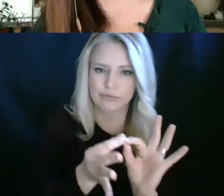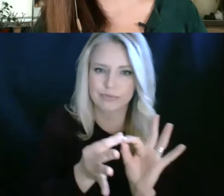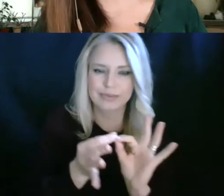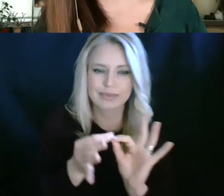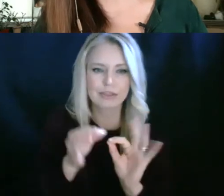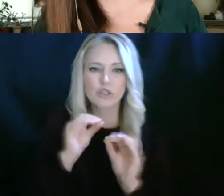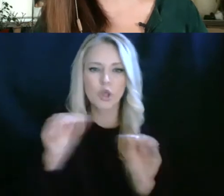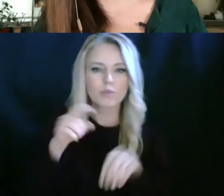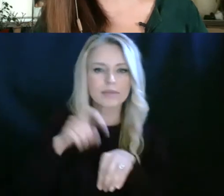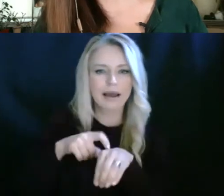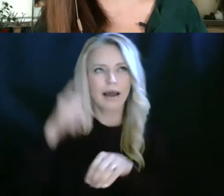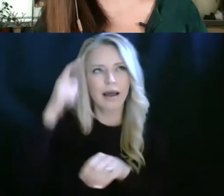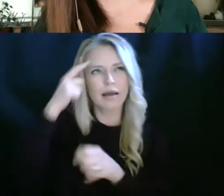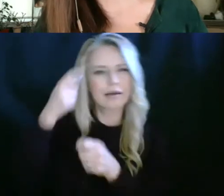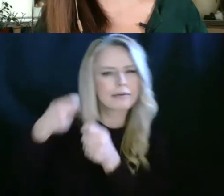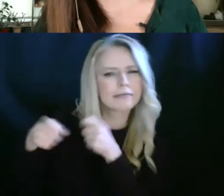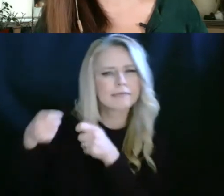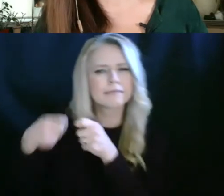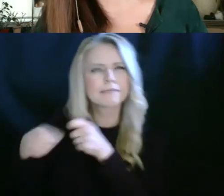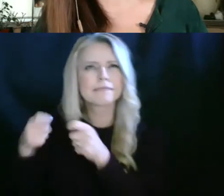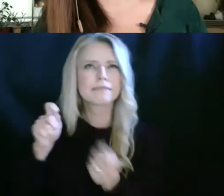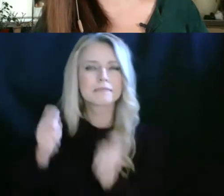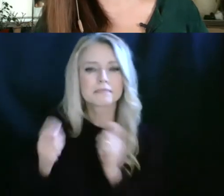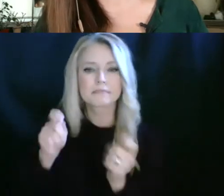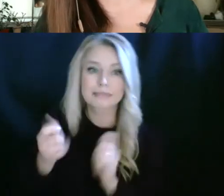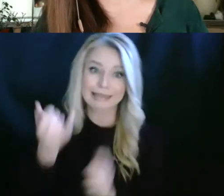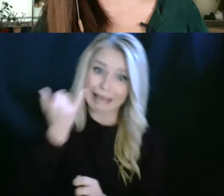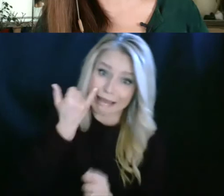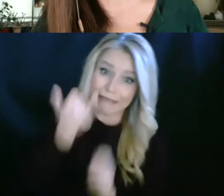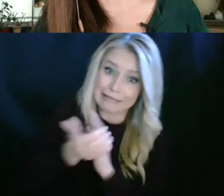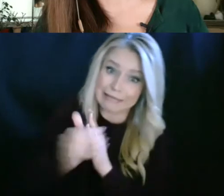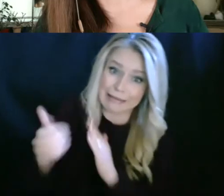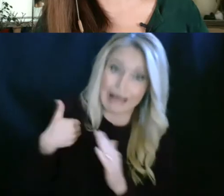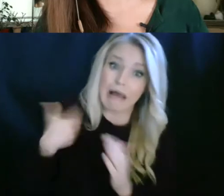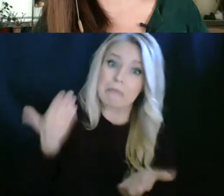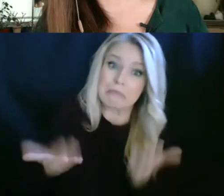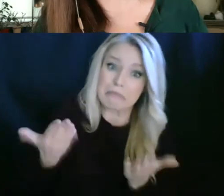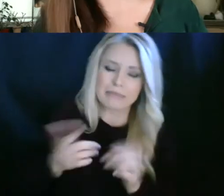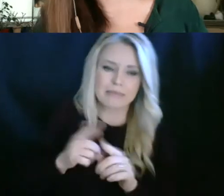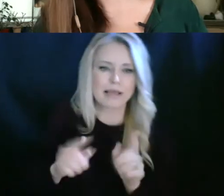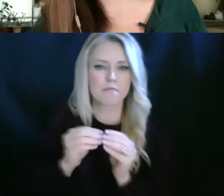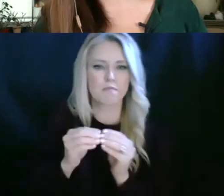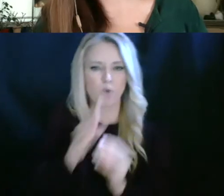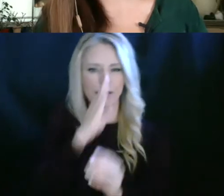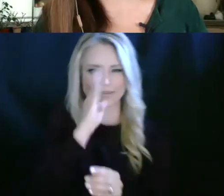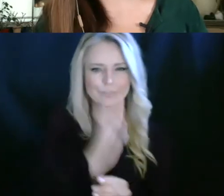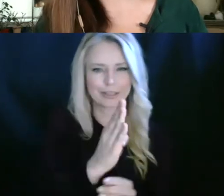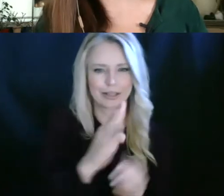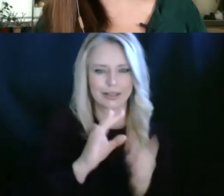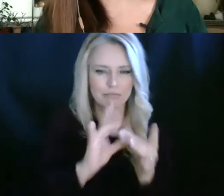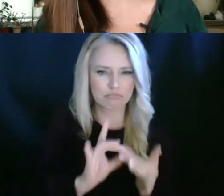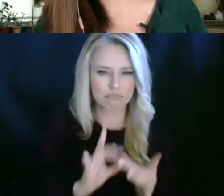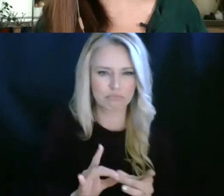usually happens is they hear an utterance and have to interpret. They don't have much time to process the